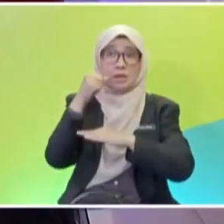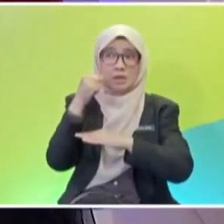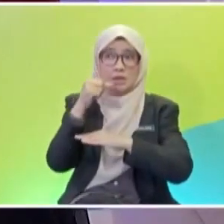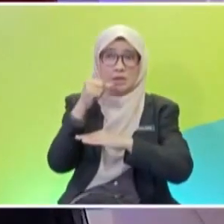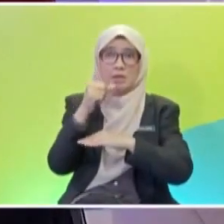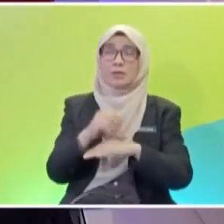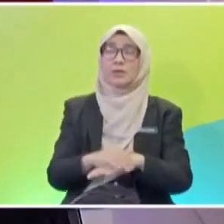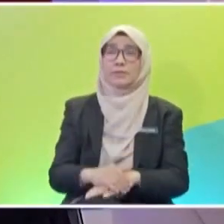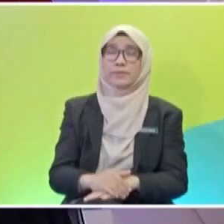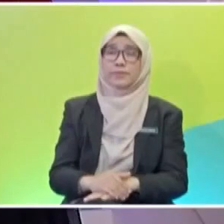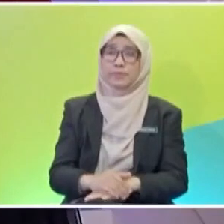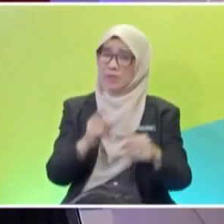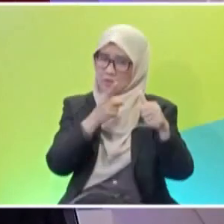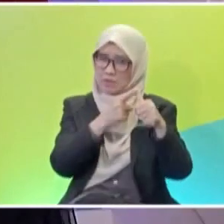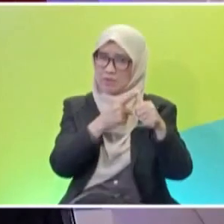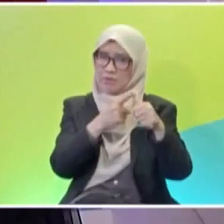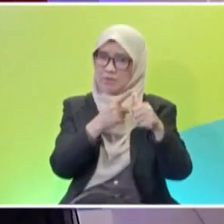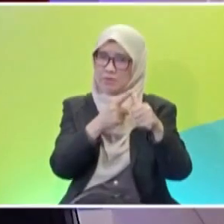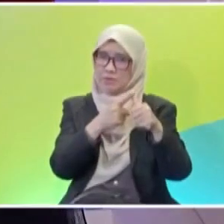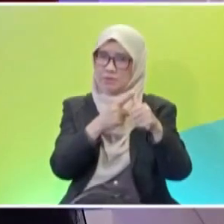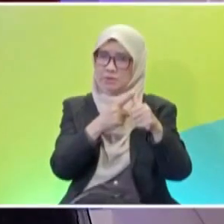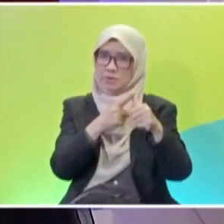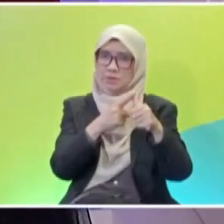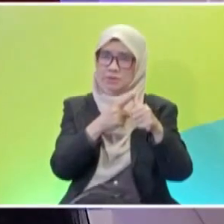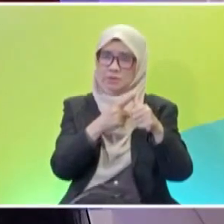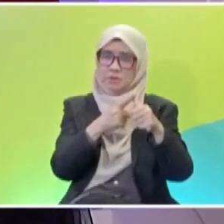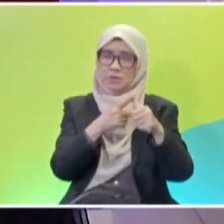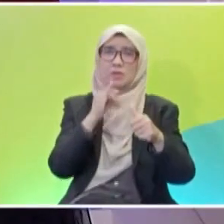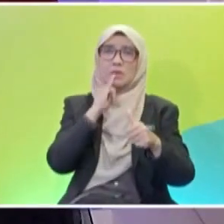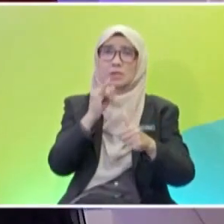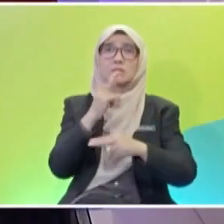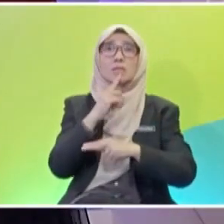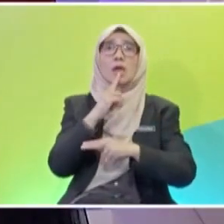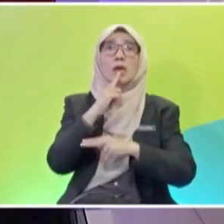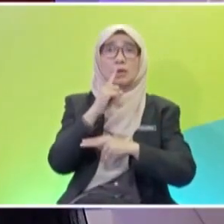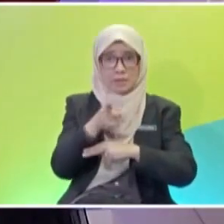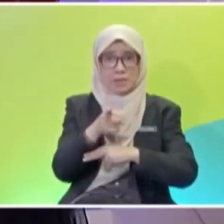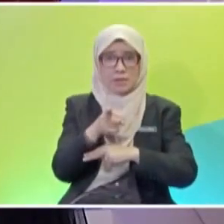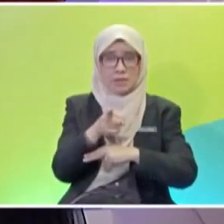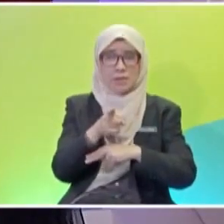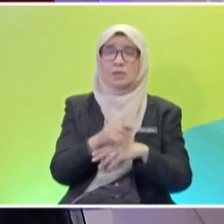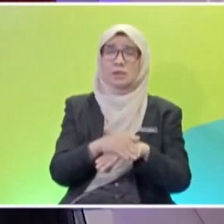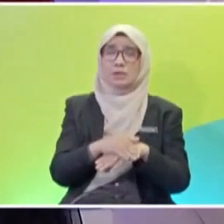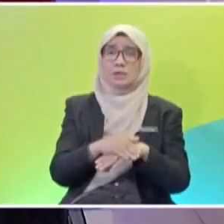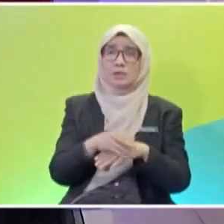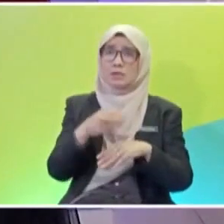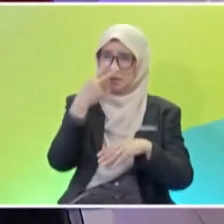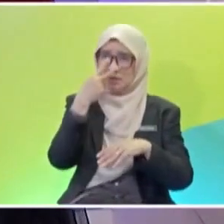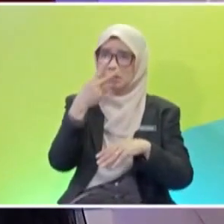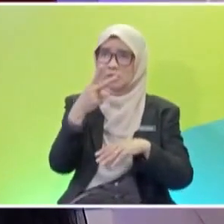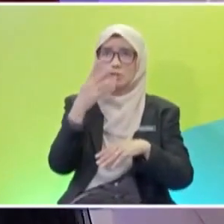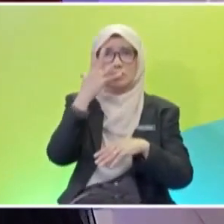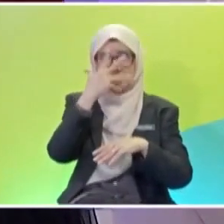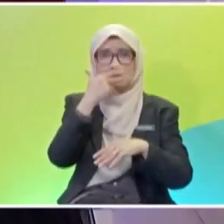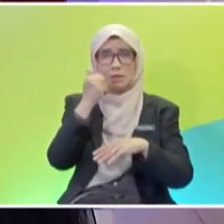In my That's opinion, one the girl. One, yeah, on the left, she still looks you know, okay. She looks great. Yeah, she looks great. Mm-hmm. Maybe if she smiles, it'll